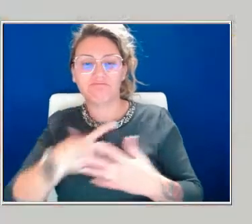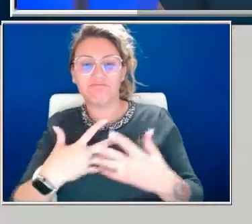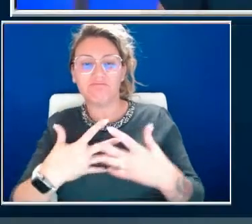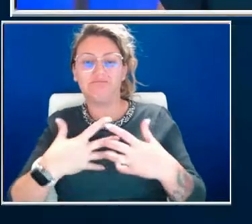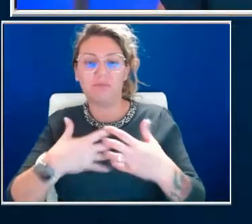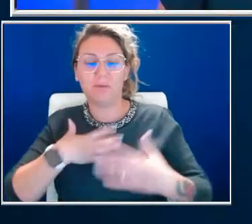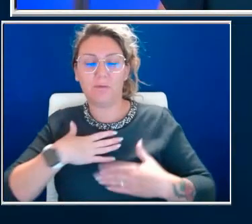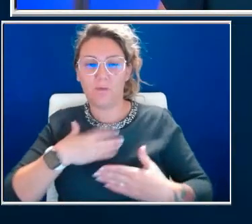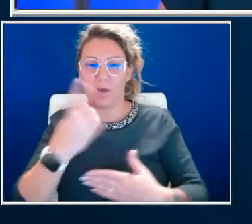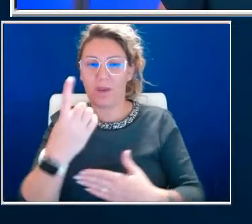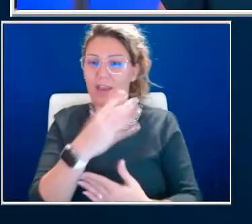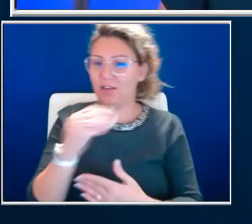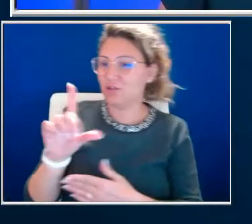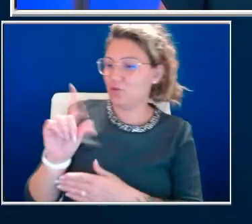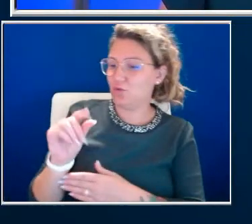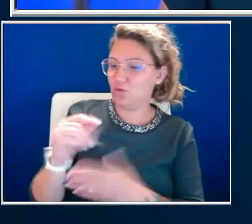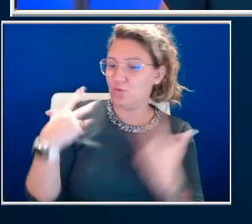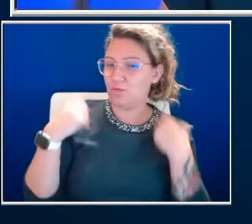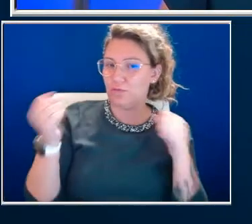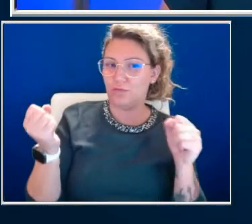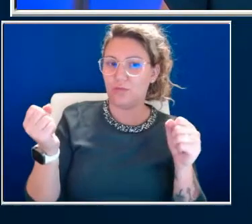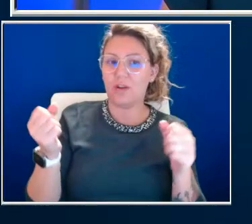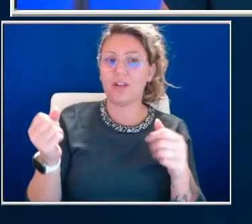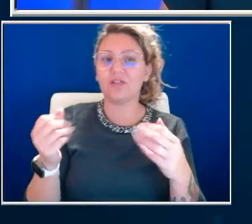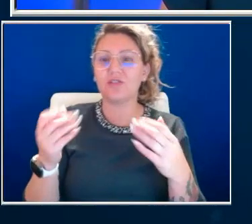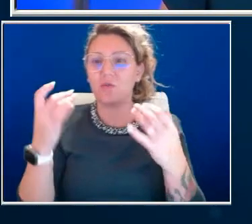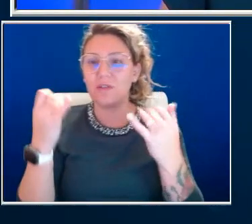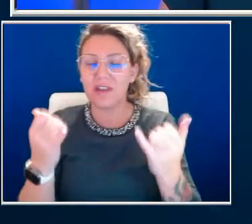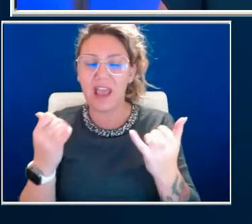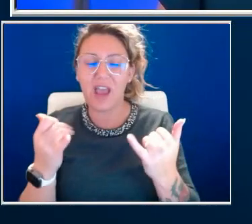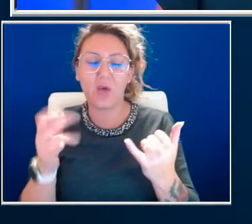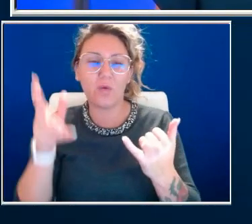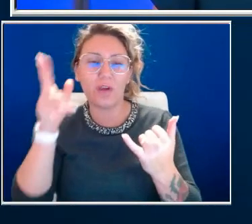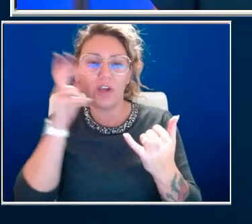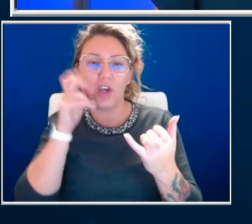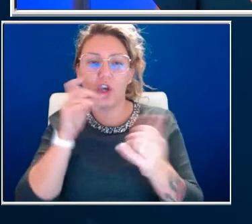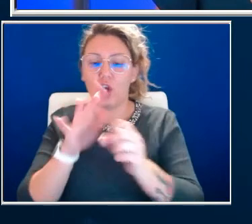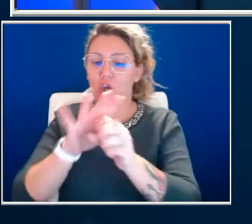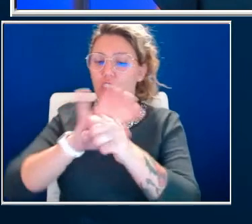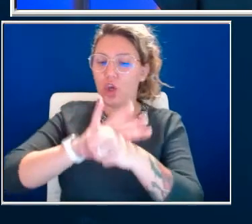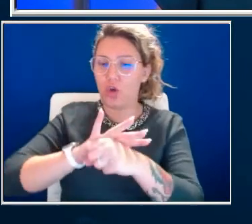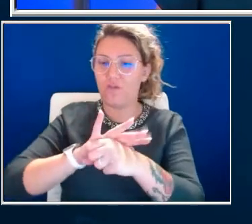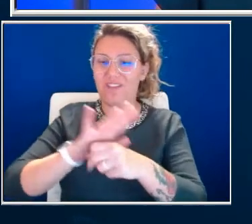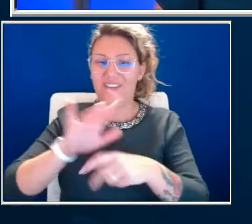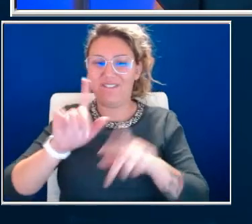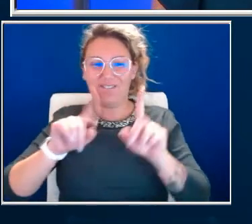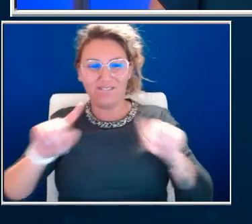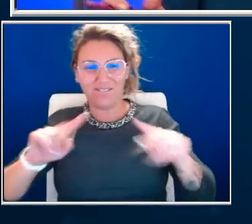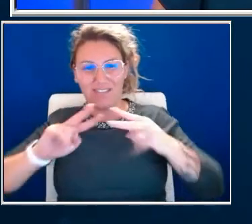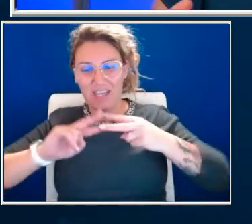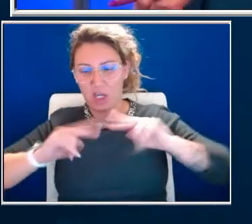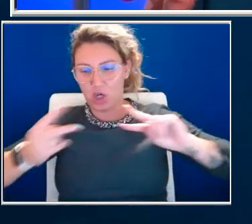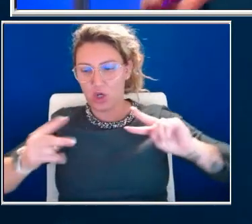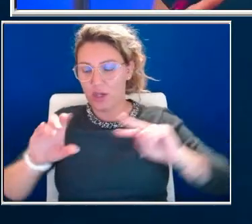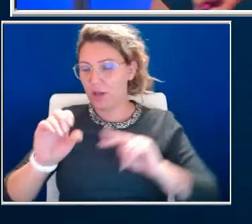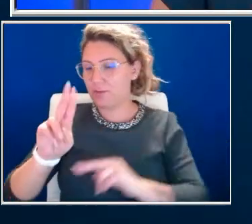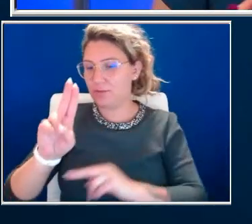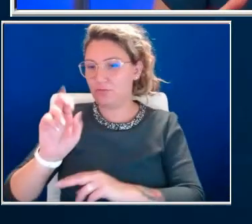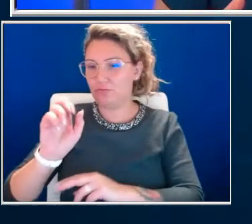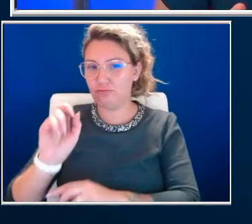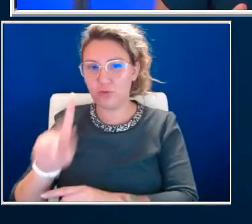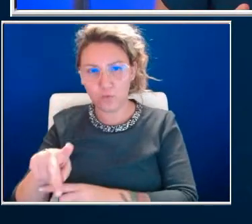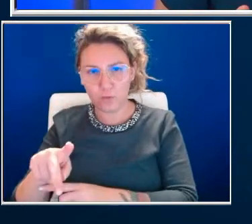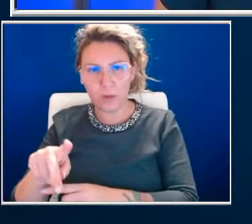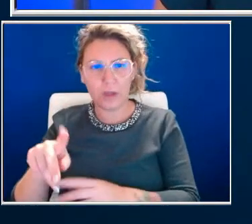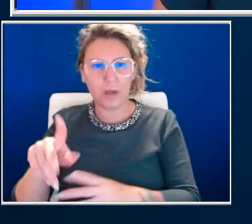being called COVID variant soup. Yeah. The same mutations that are coming up again and again, making it hard to predict what we might see as a